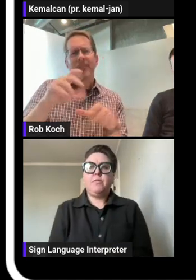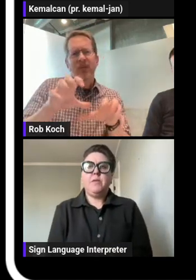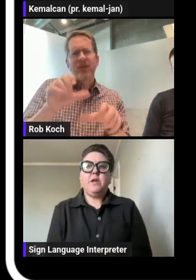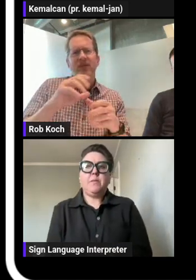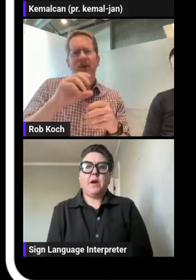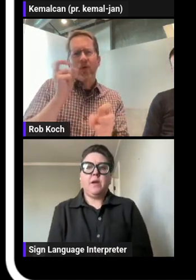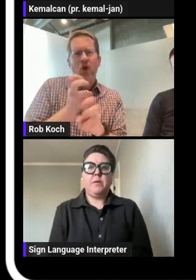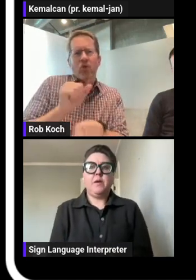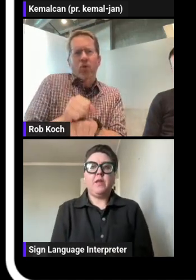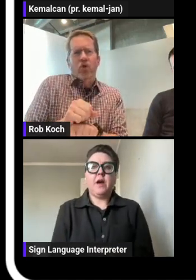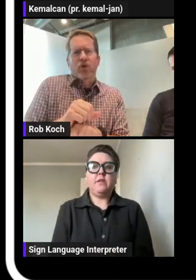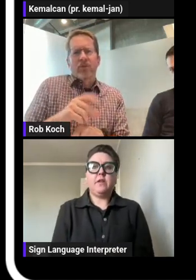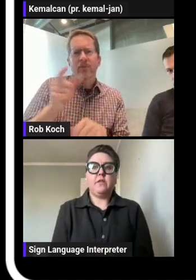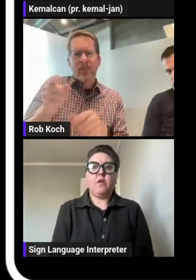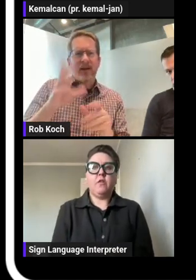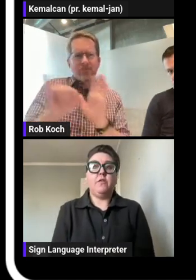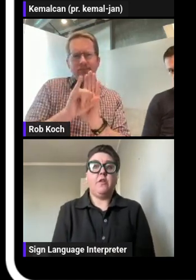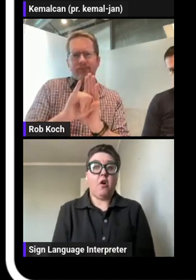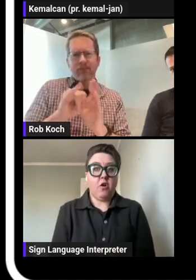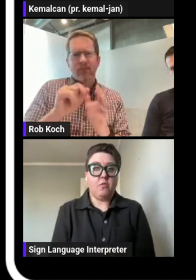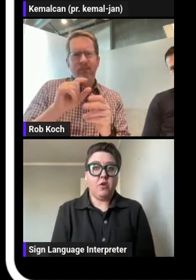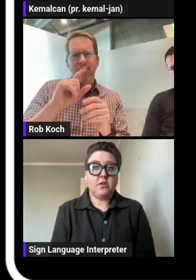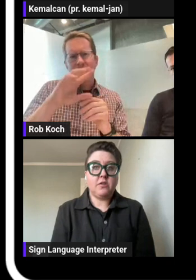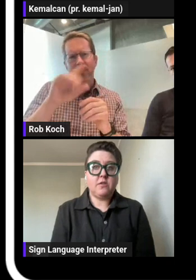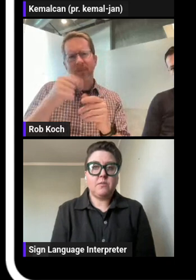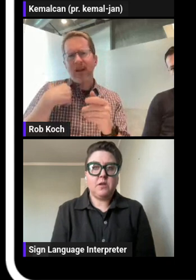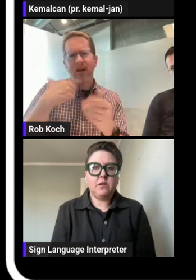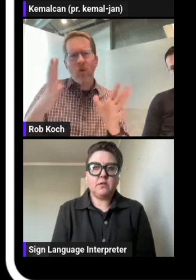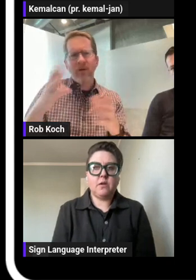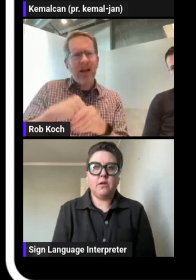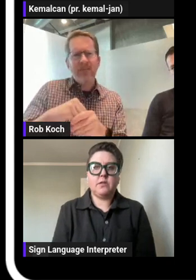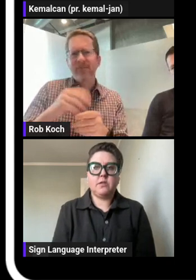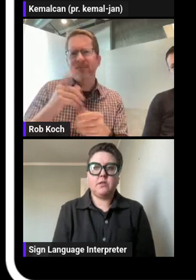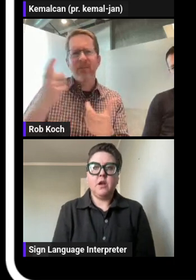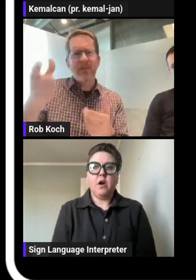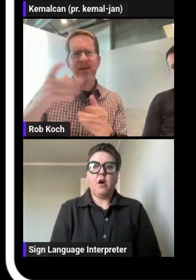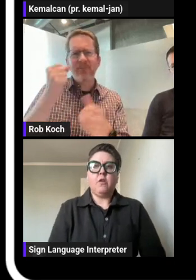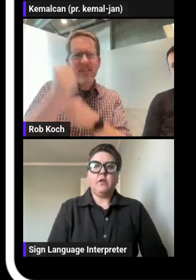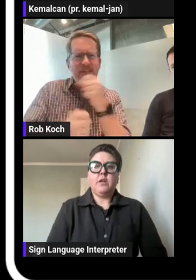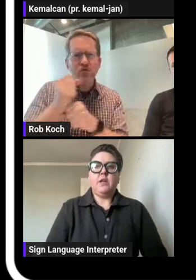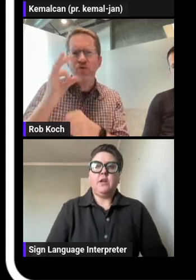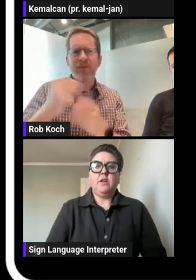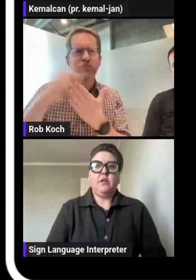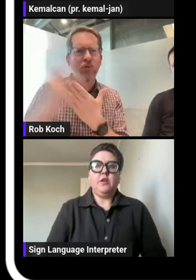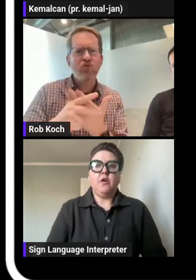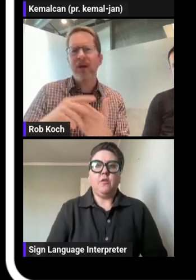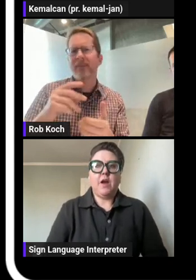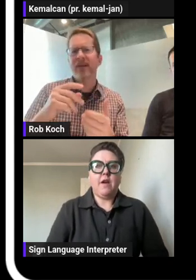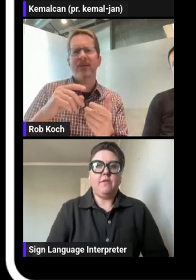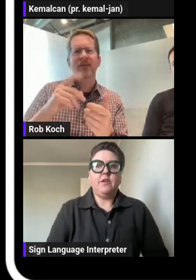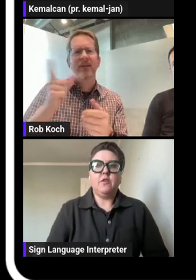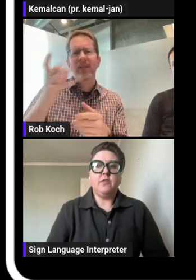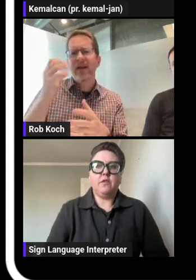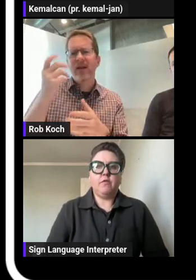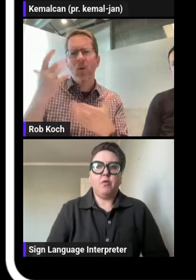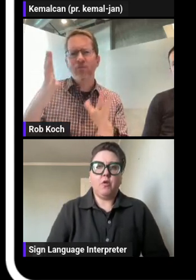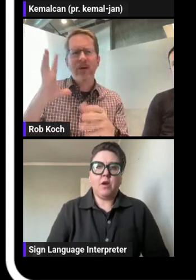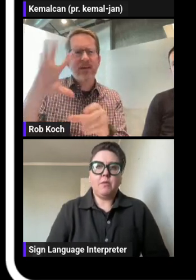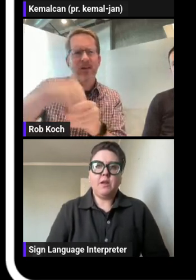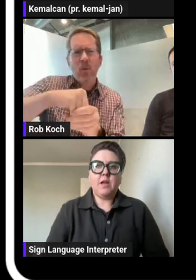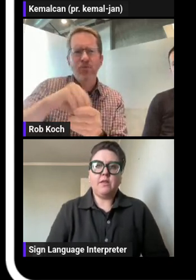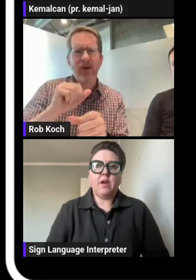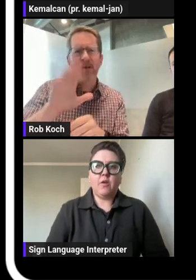So with MediaPipe, that does all of the hard work, so to speak. So it's already, have years